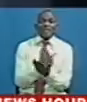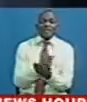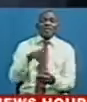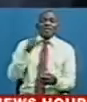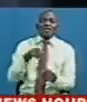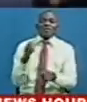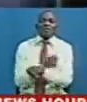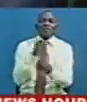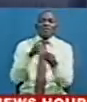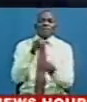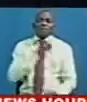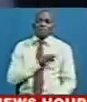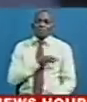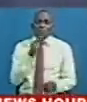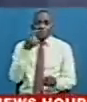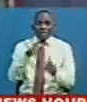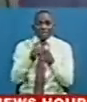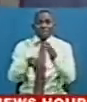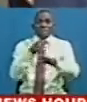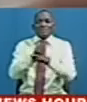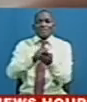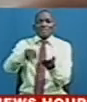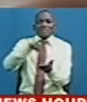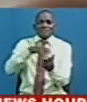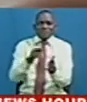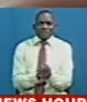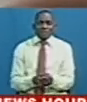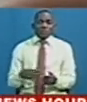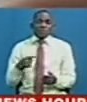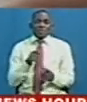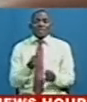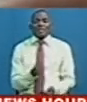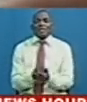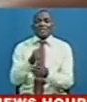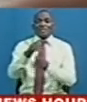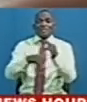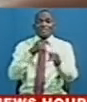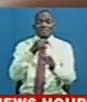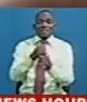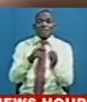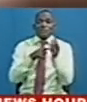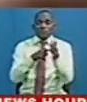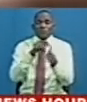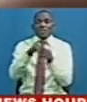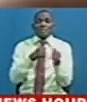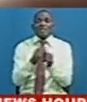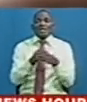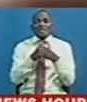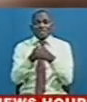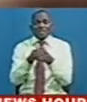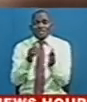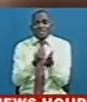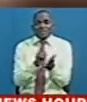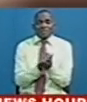to gain enormous benefits from the establishment of the center. It puts us on a roadmap, international roadmap. And so